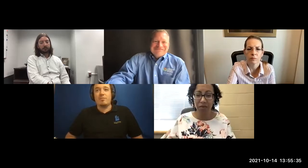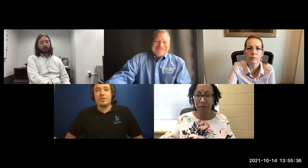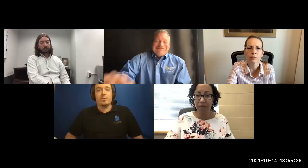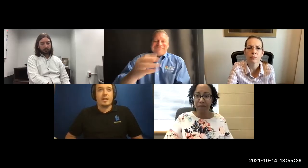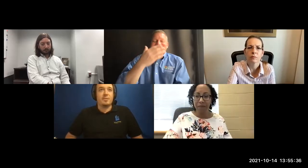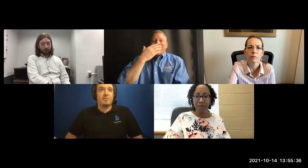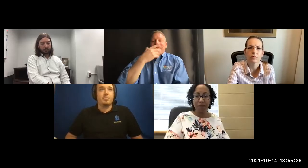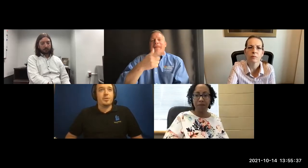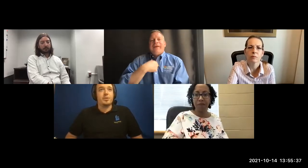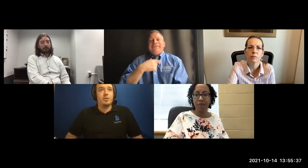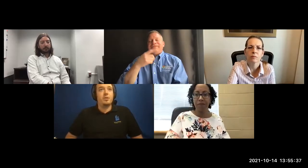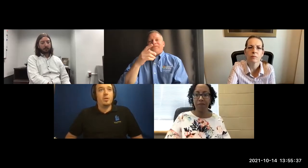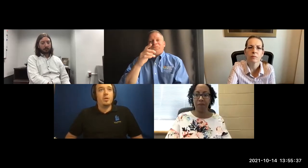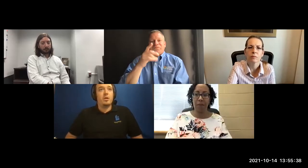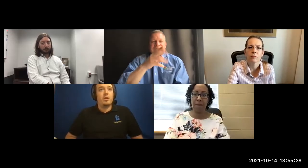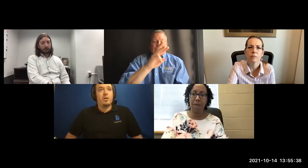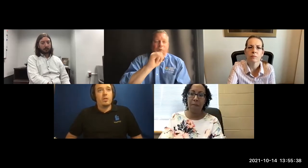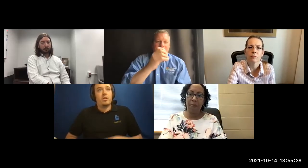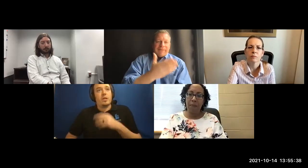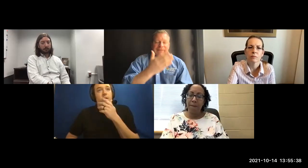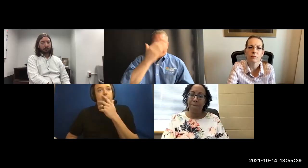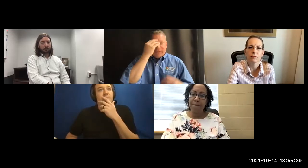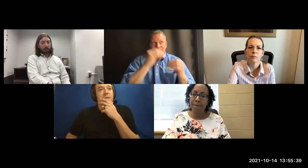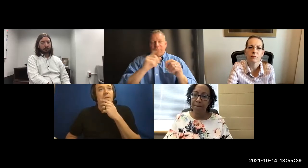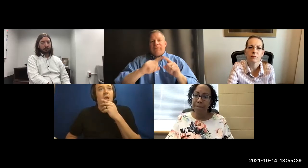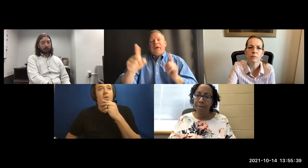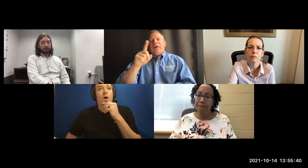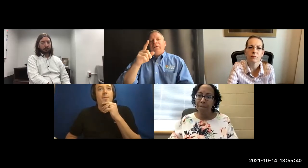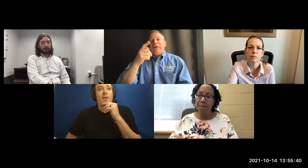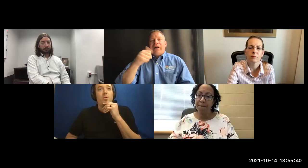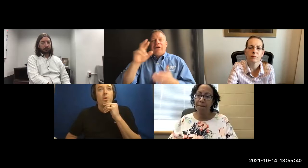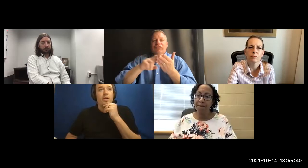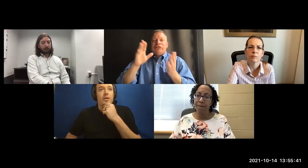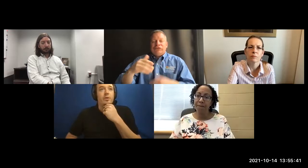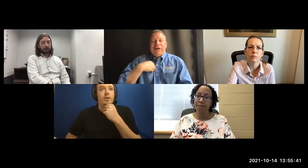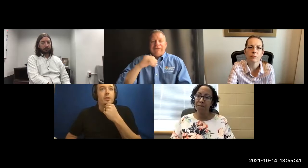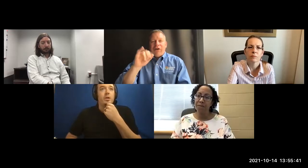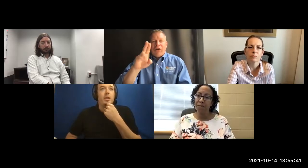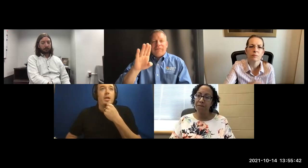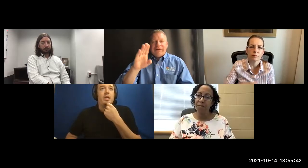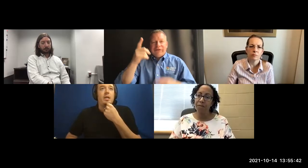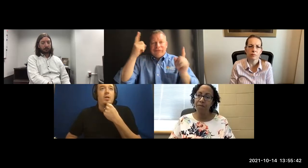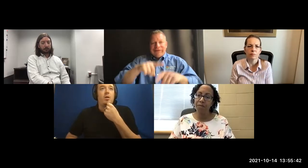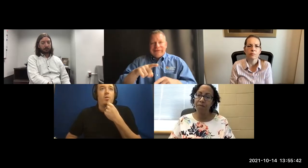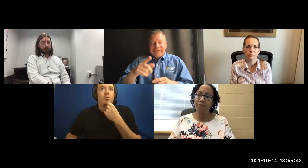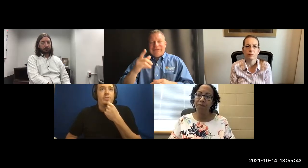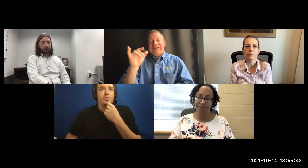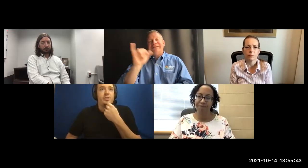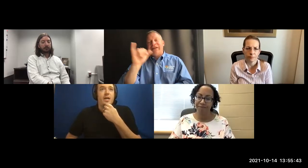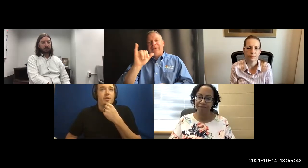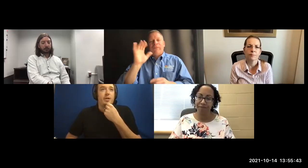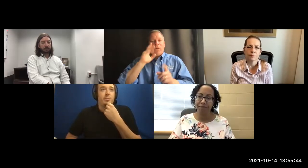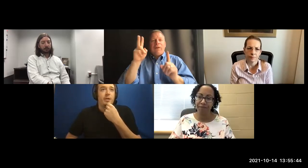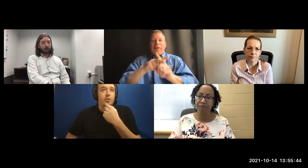any conflicts with that type of information. Thank you. And Wyatt may know more than I do here. All